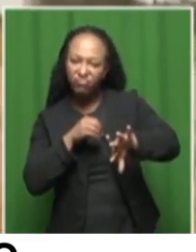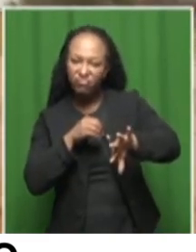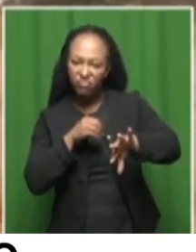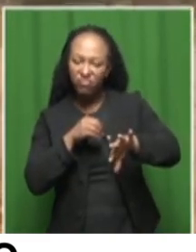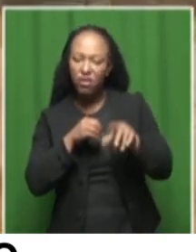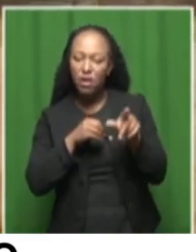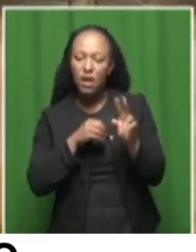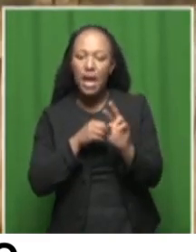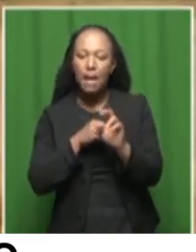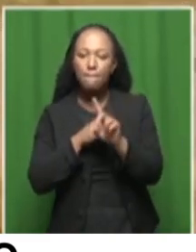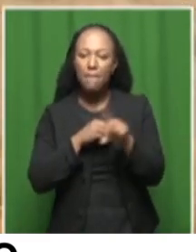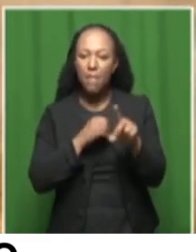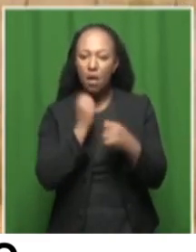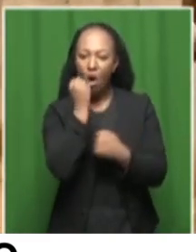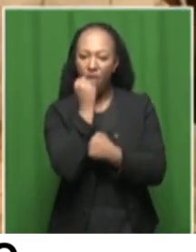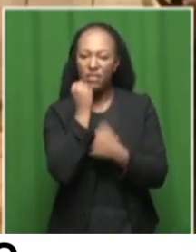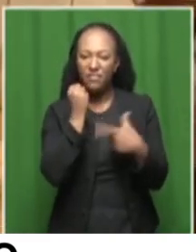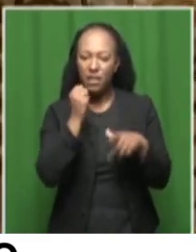an investigation.